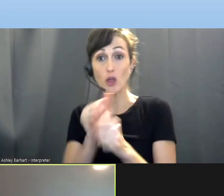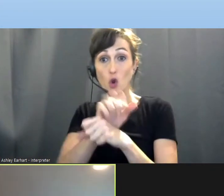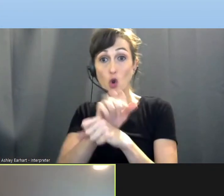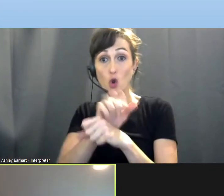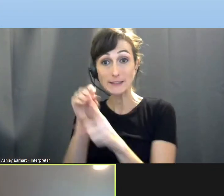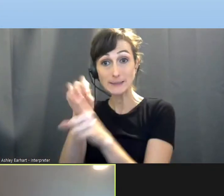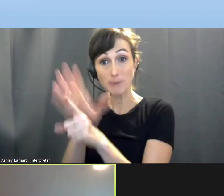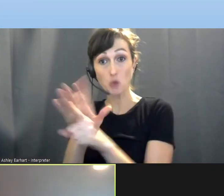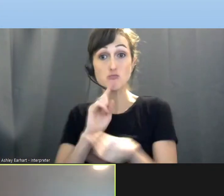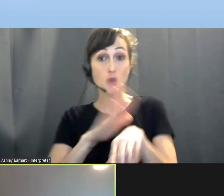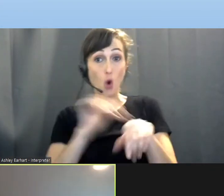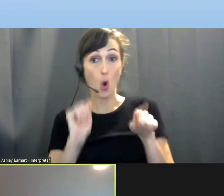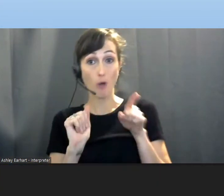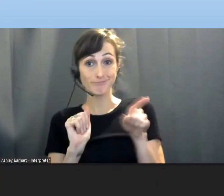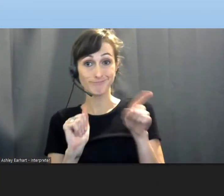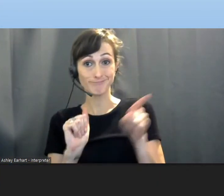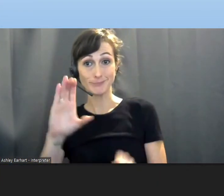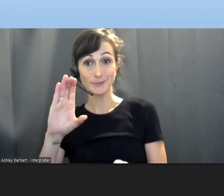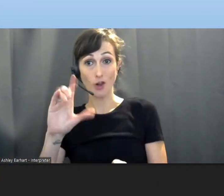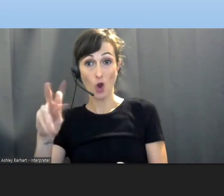Hood.